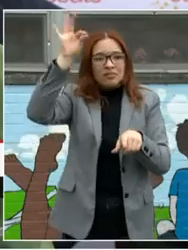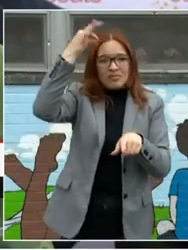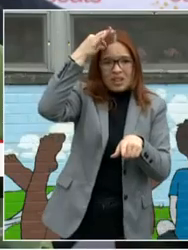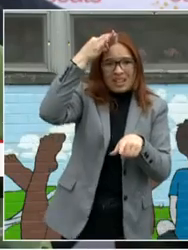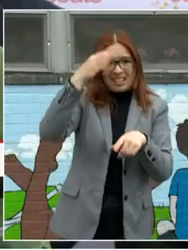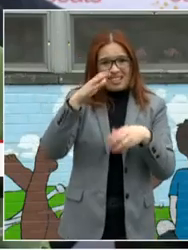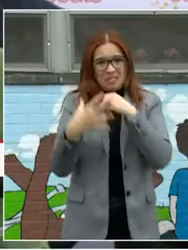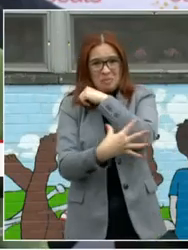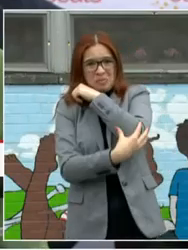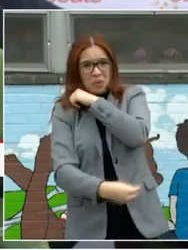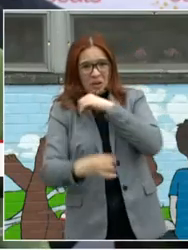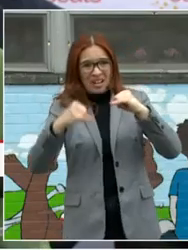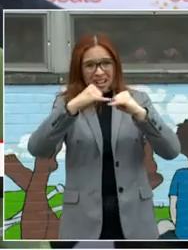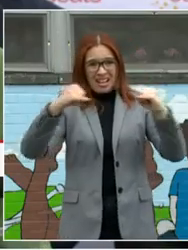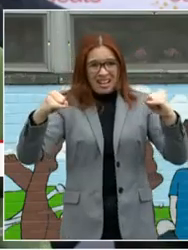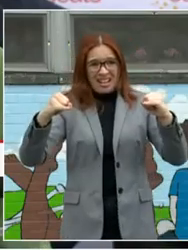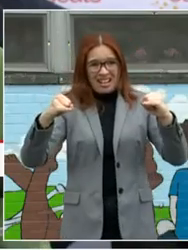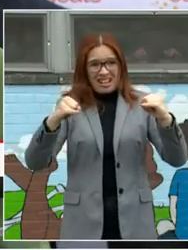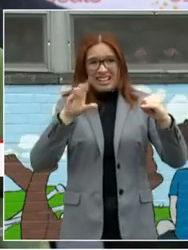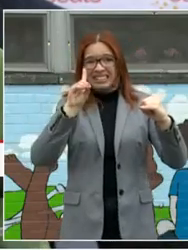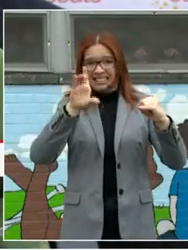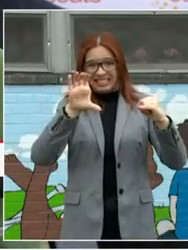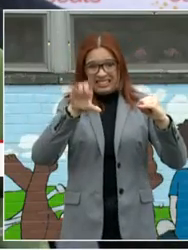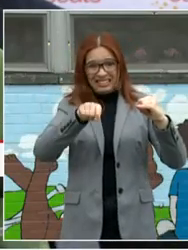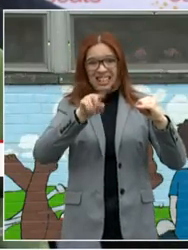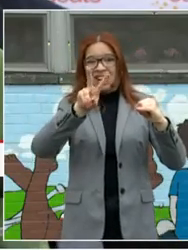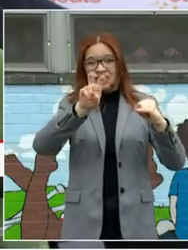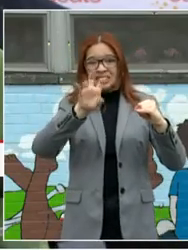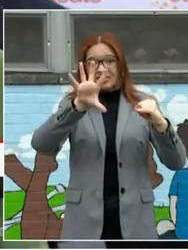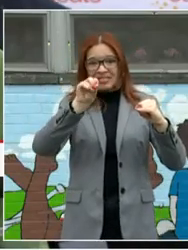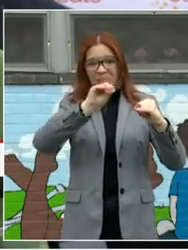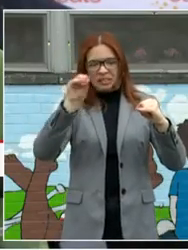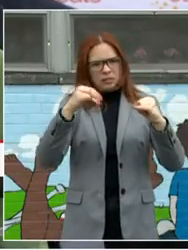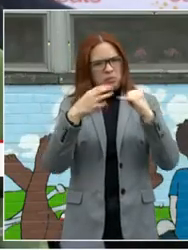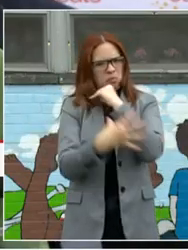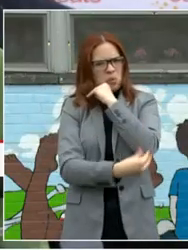to 300%.